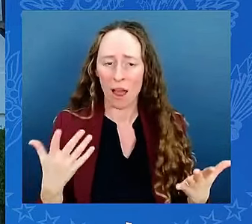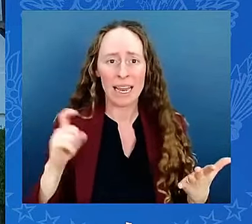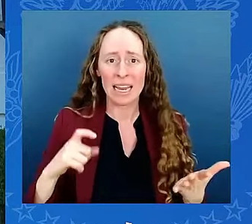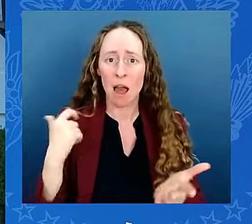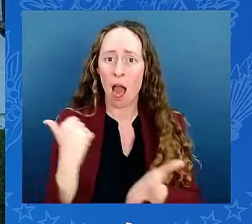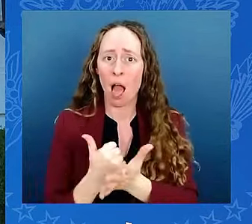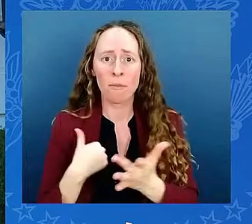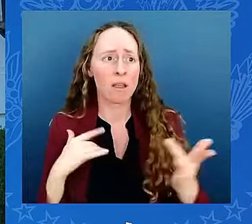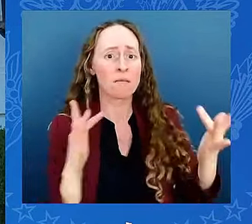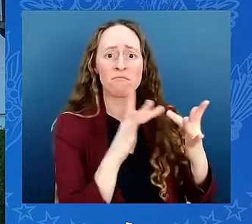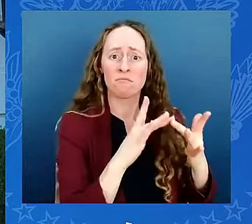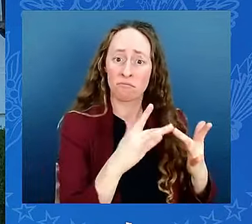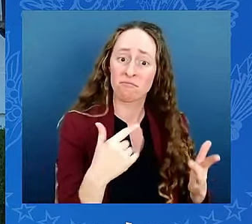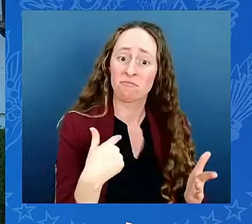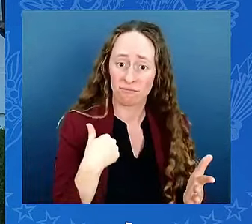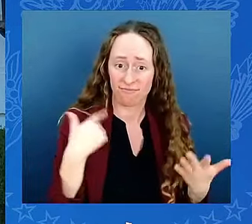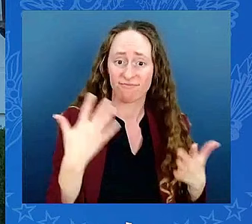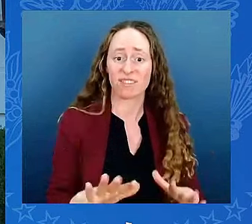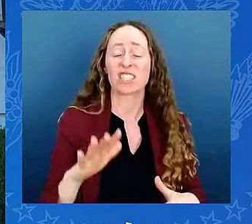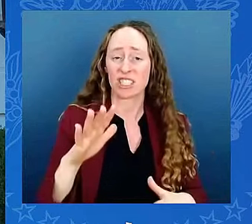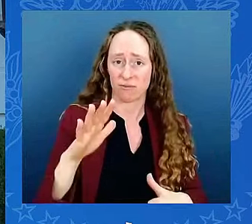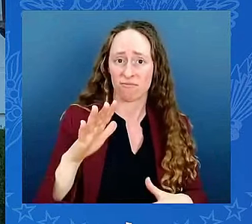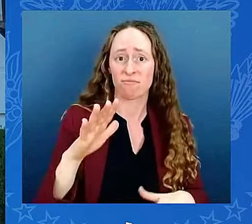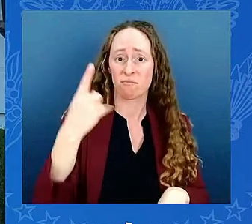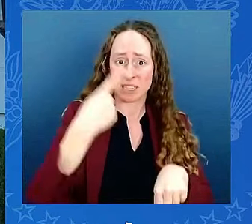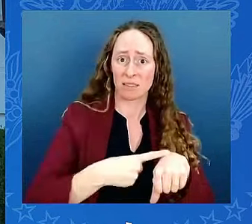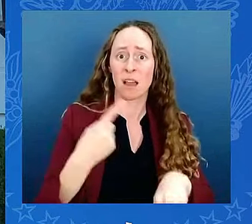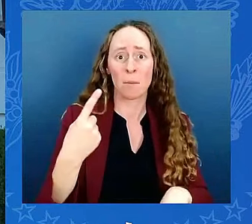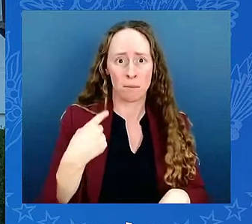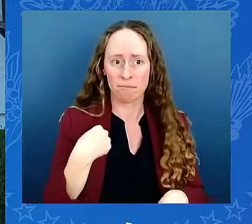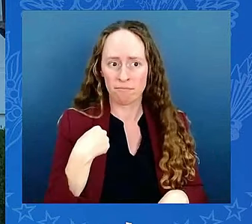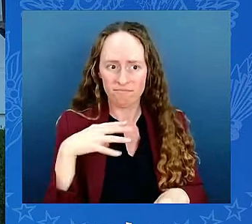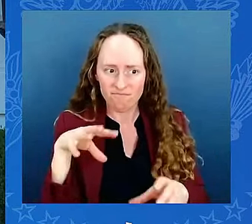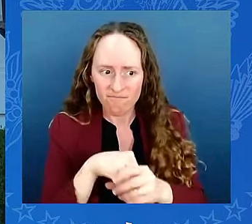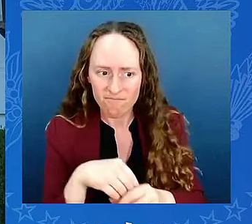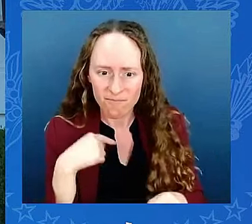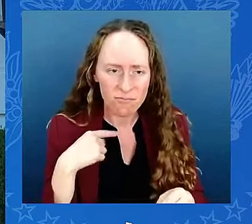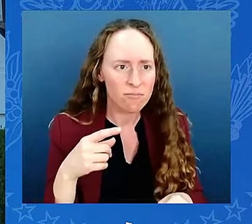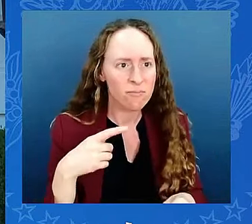can hear him. I can see him. He's coming. Please, send somebody. Please, please, please.